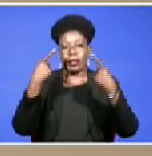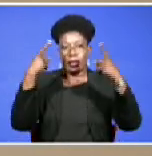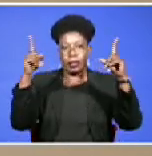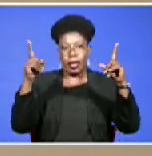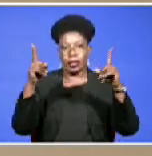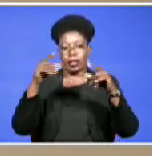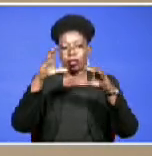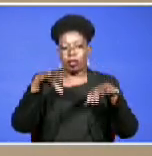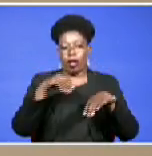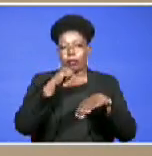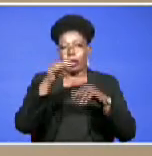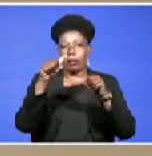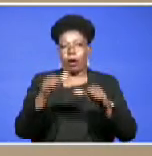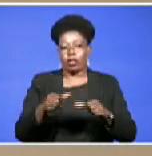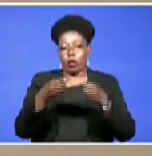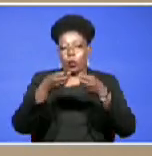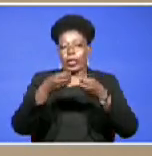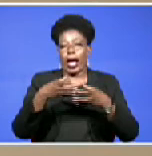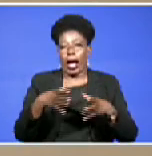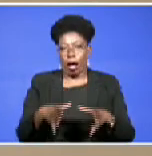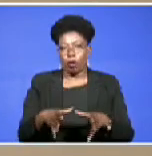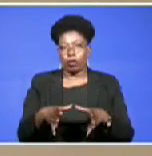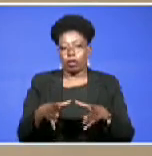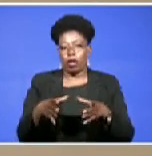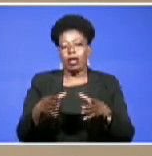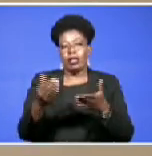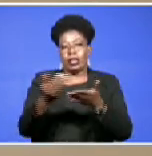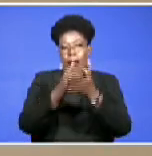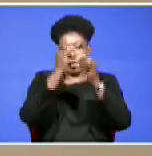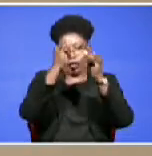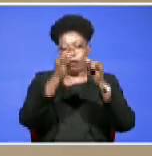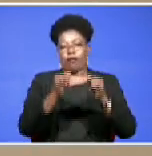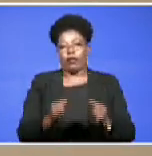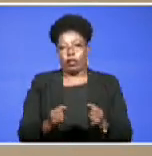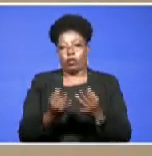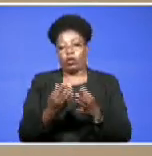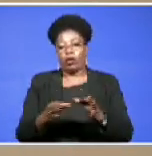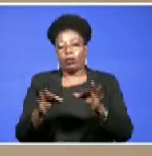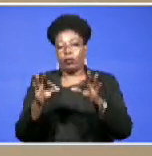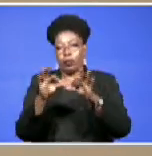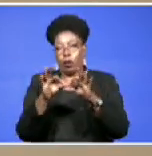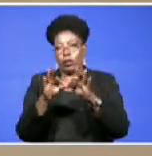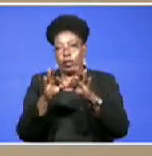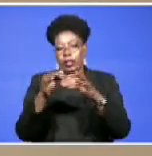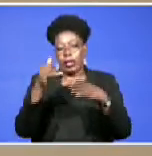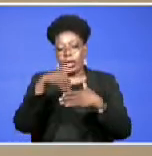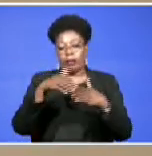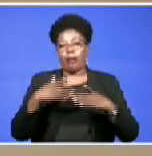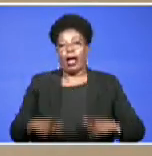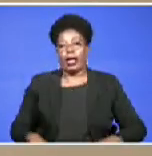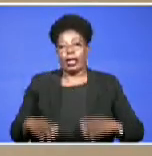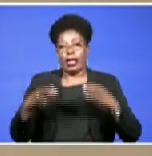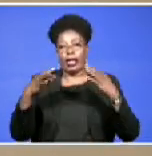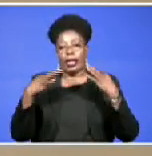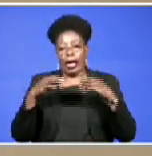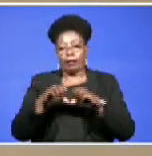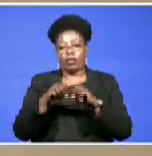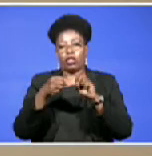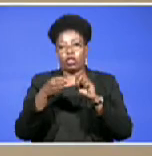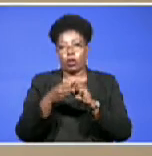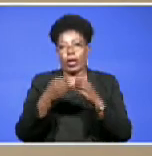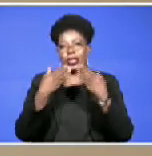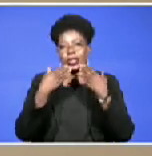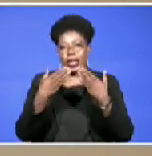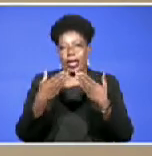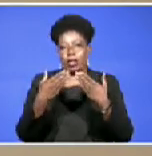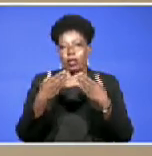possible at all without a few individuals that played instrumental roles in my life. So, I would like to